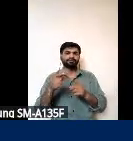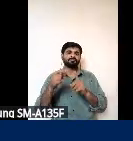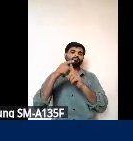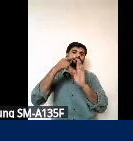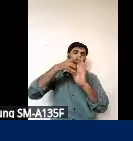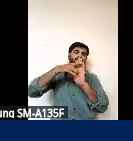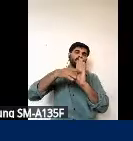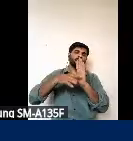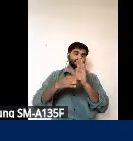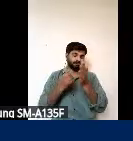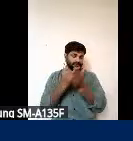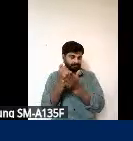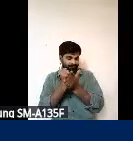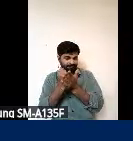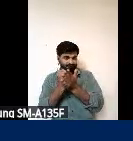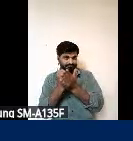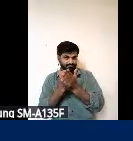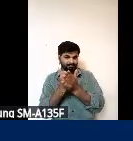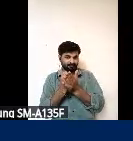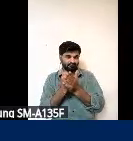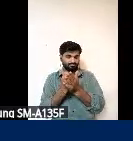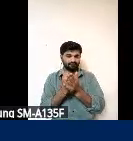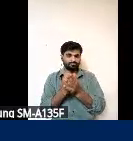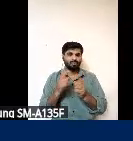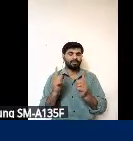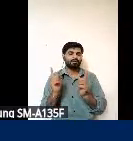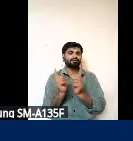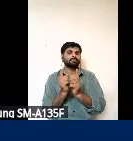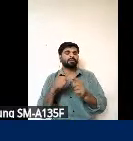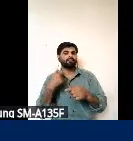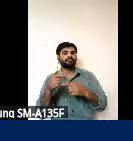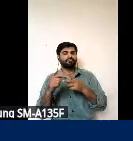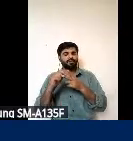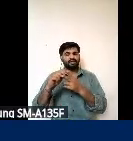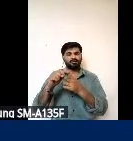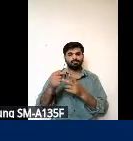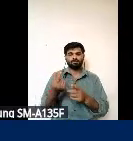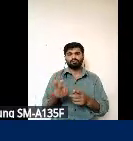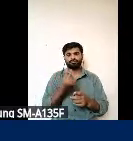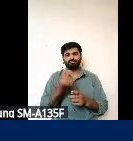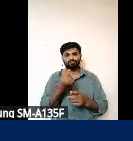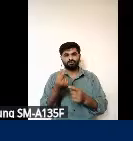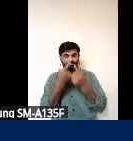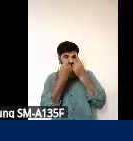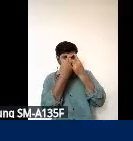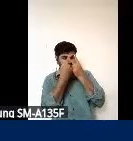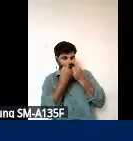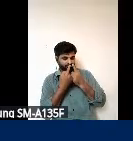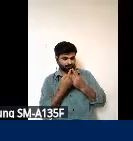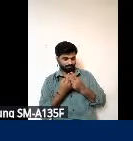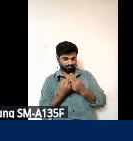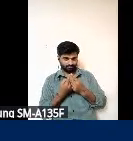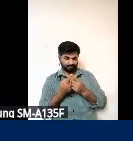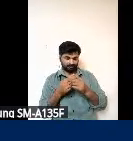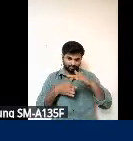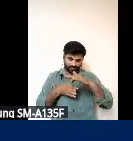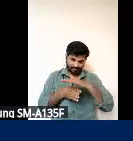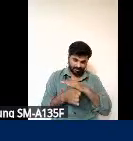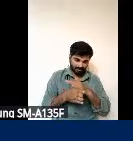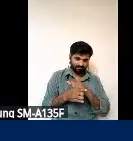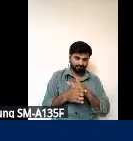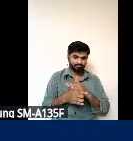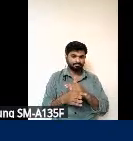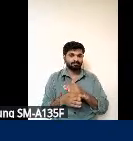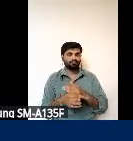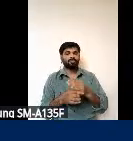exercise wherein the enumerator used pen and paper to check mark the entries, and then you had to feed in the entry